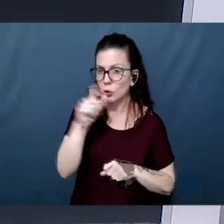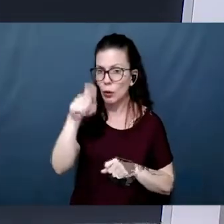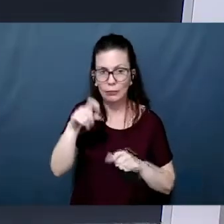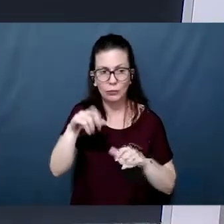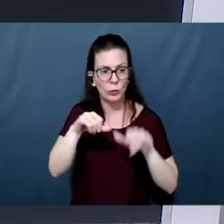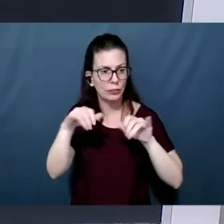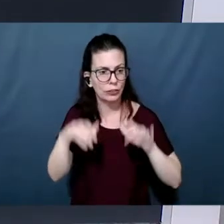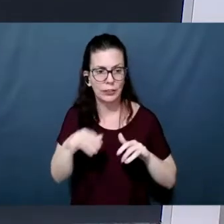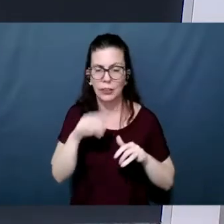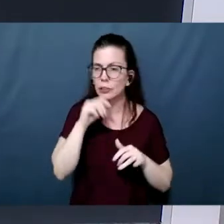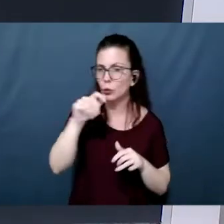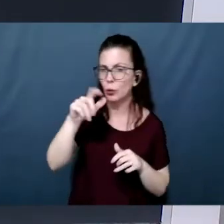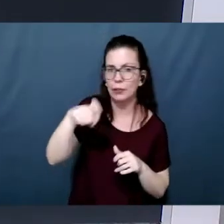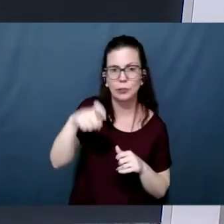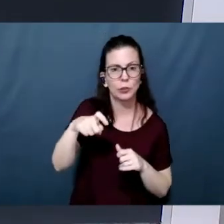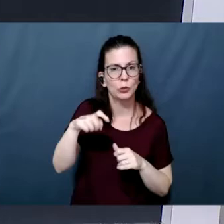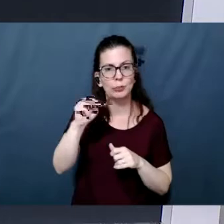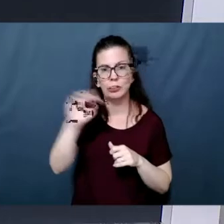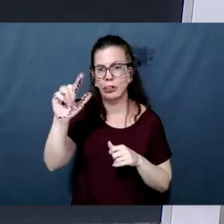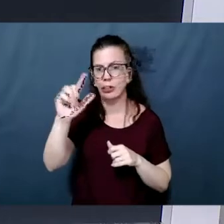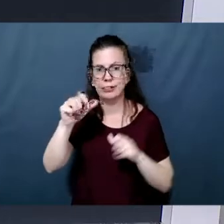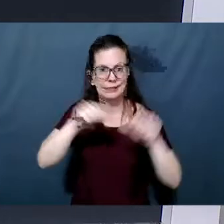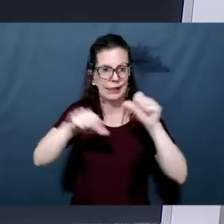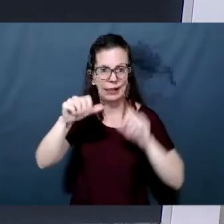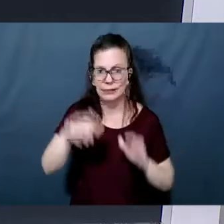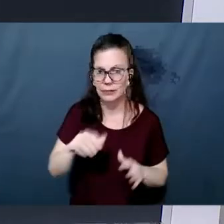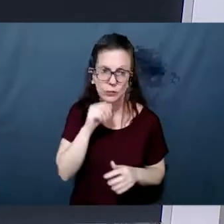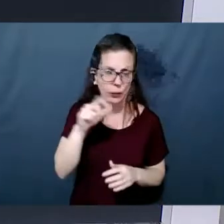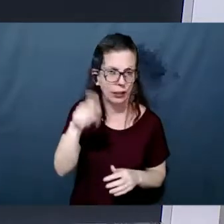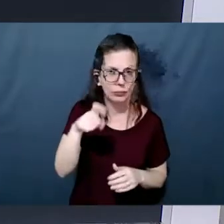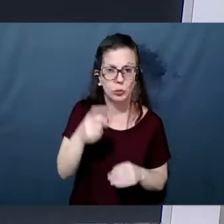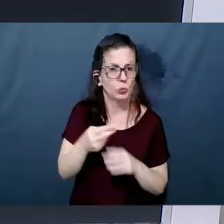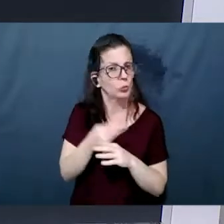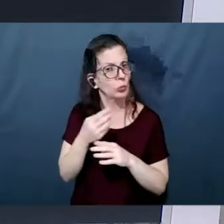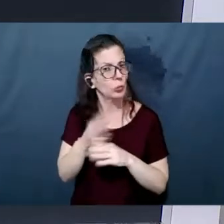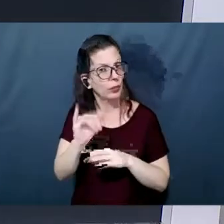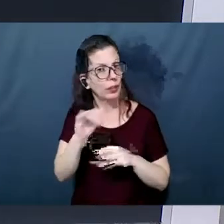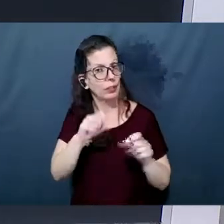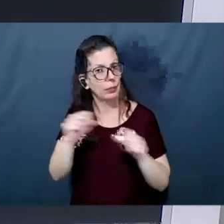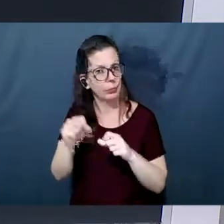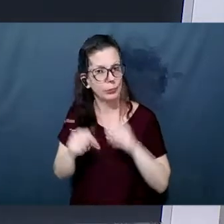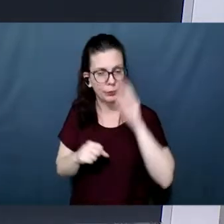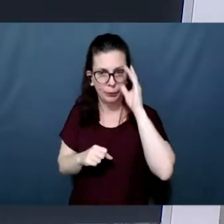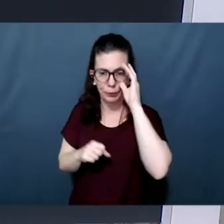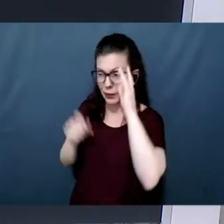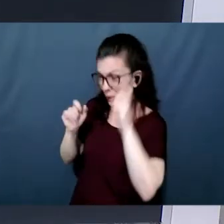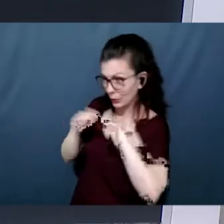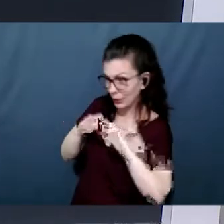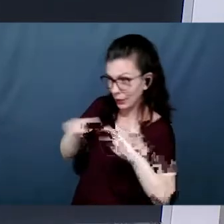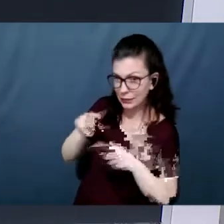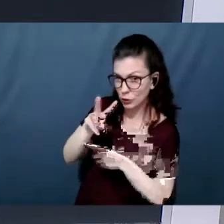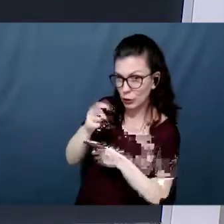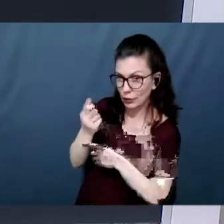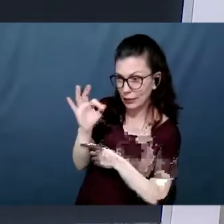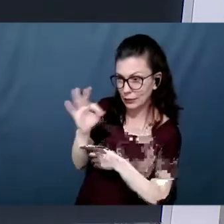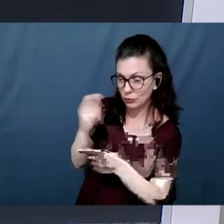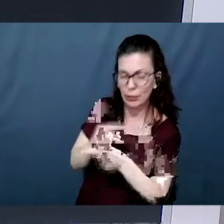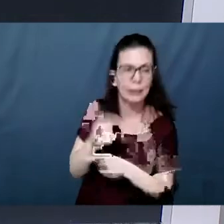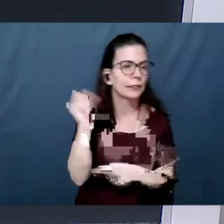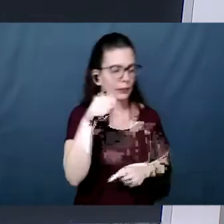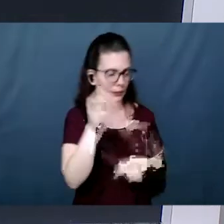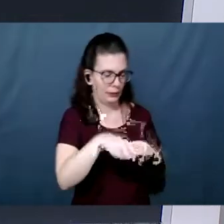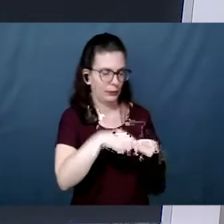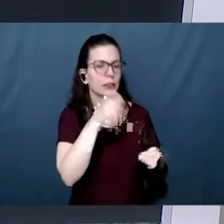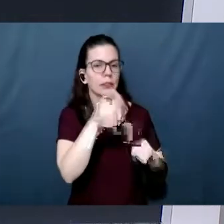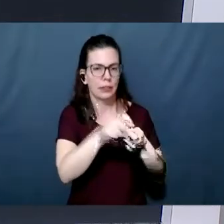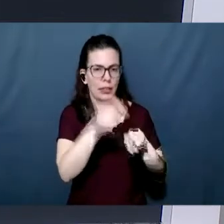a machine learning scientist to start using some of these capabilities. That was released in 2019, if I remember correctly. Correct, yeah, exactly. So it was just about 2 years ago